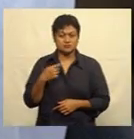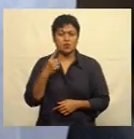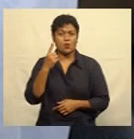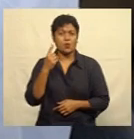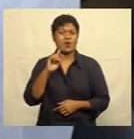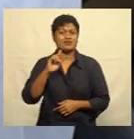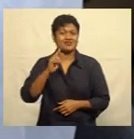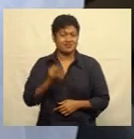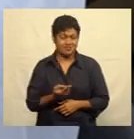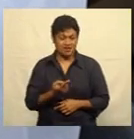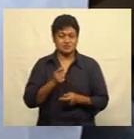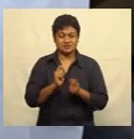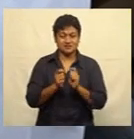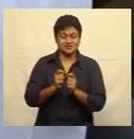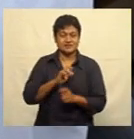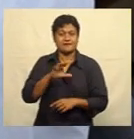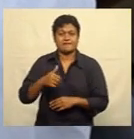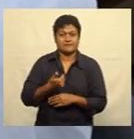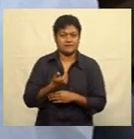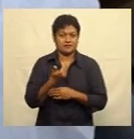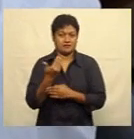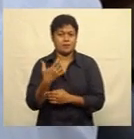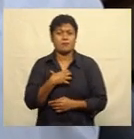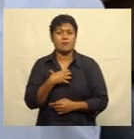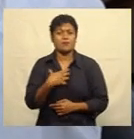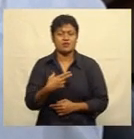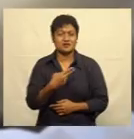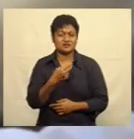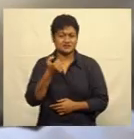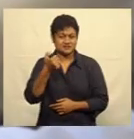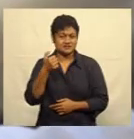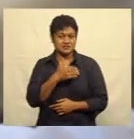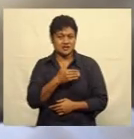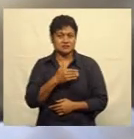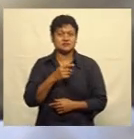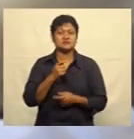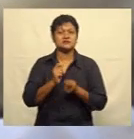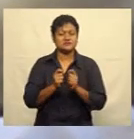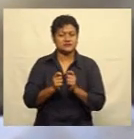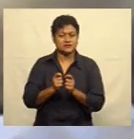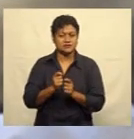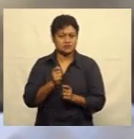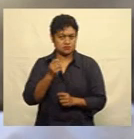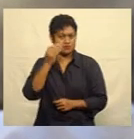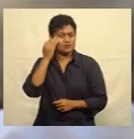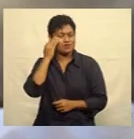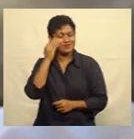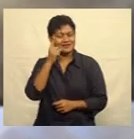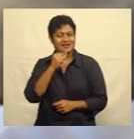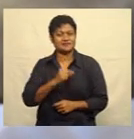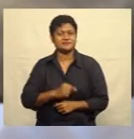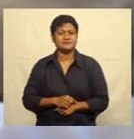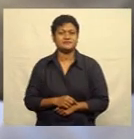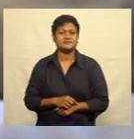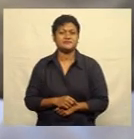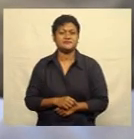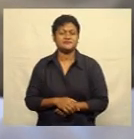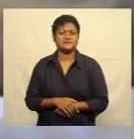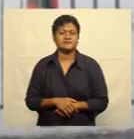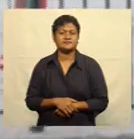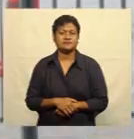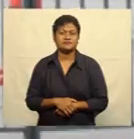tests daily, which is more than the 600 tests they had thought they were capable of. Pranita Prakash, FBC